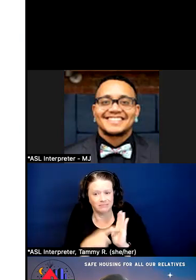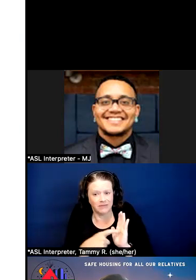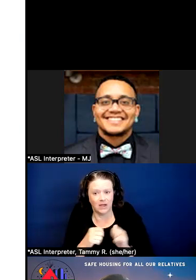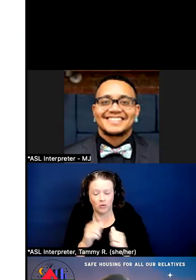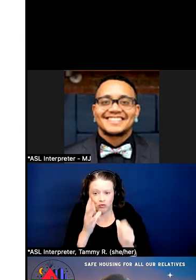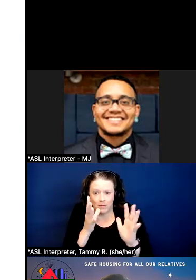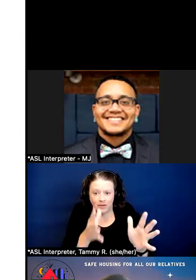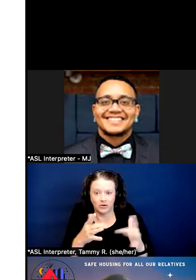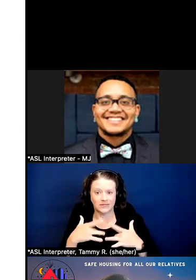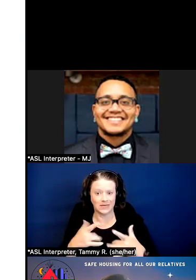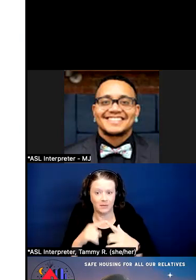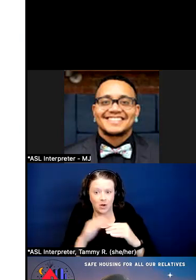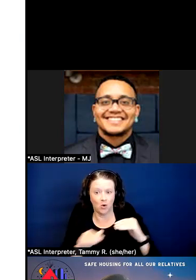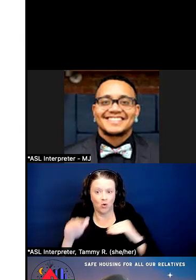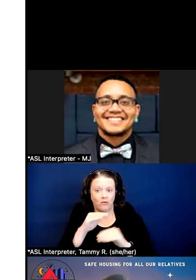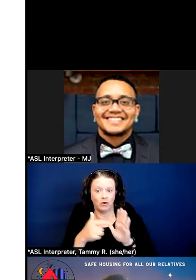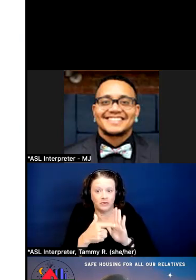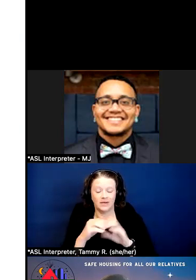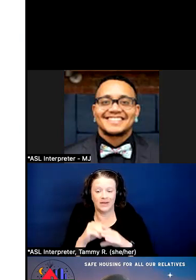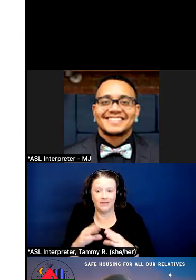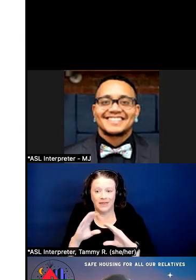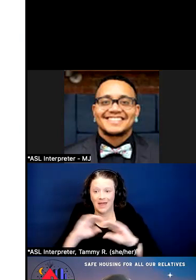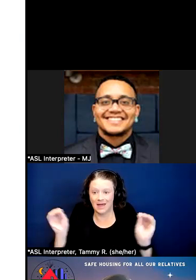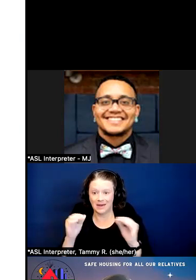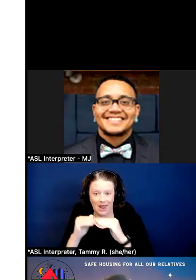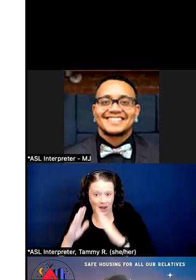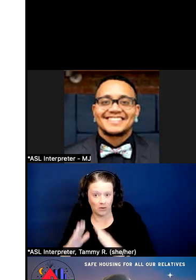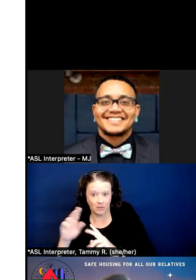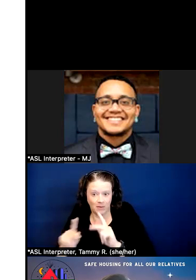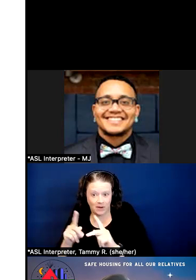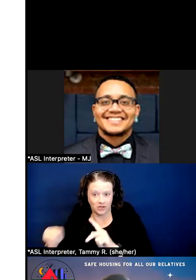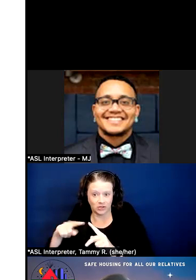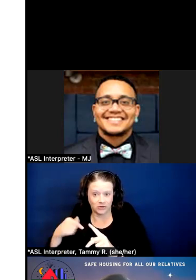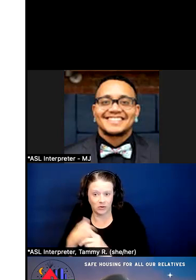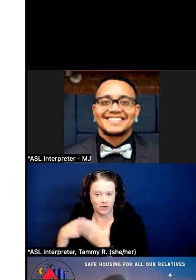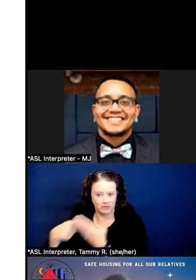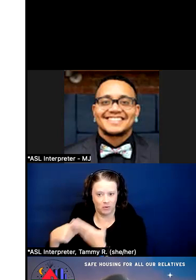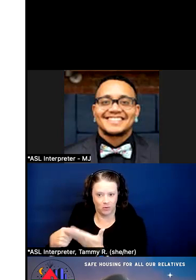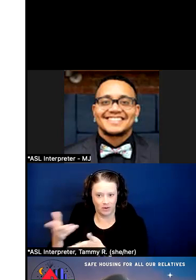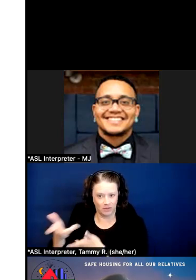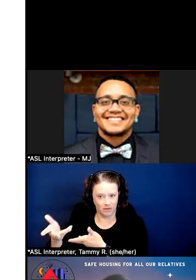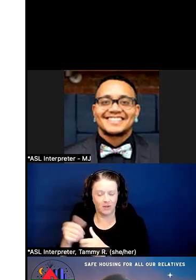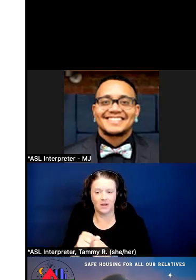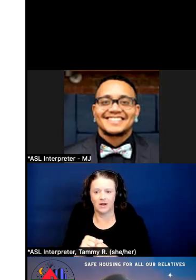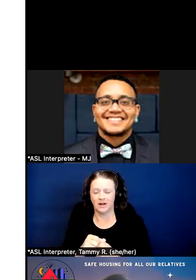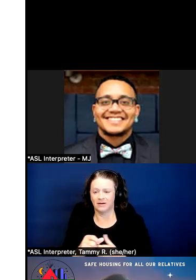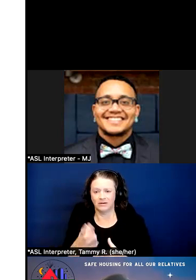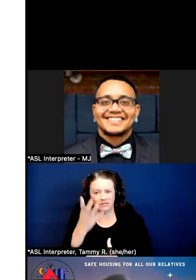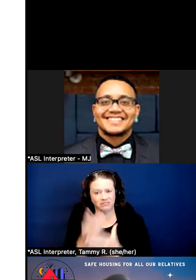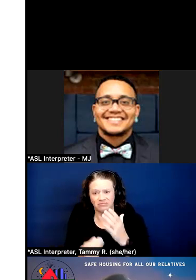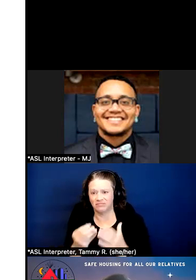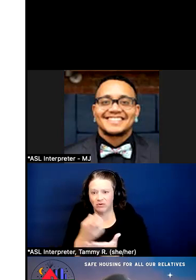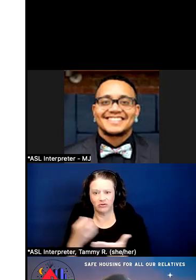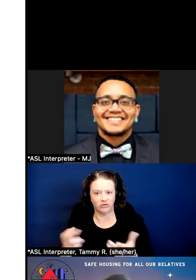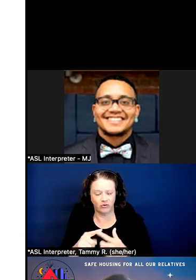to be overrepresented in the unhoused populations that we spoke with. There was a clear absence of resources available to